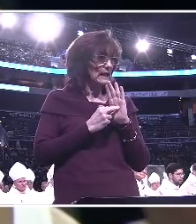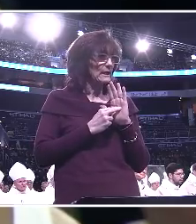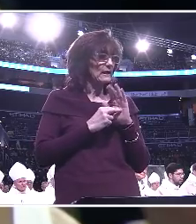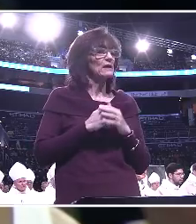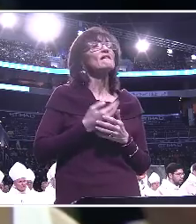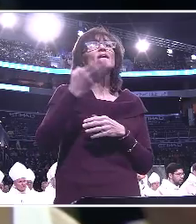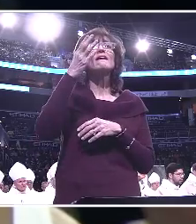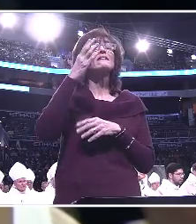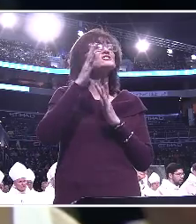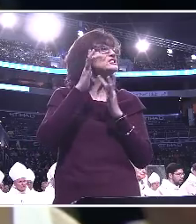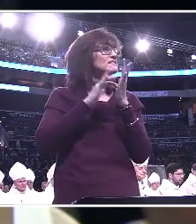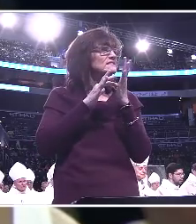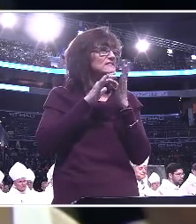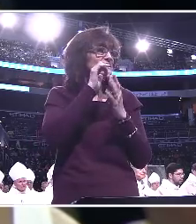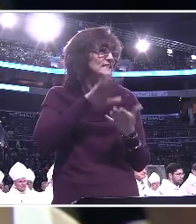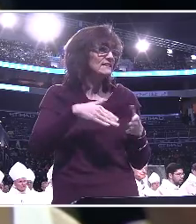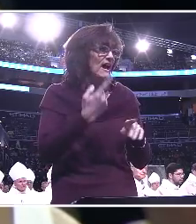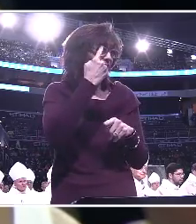died for all of us.